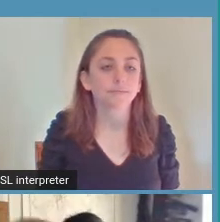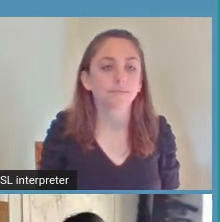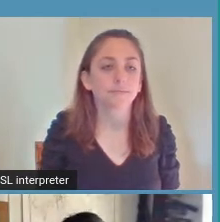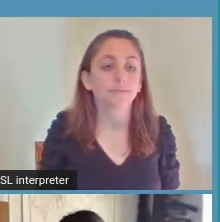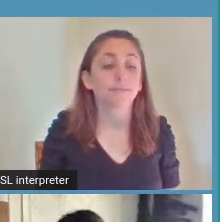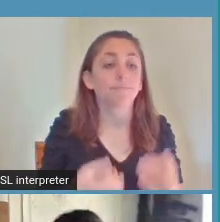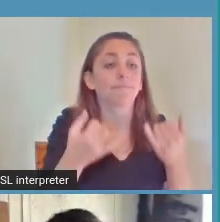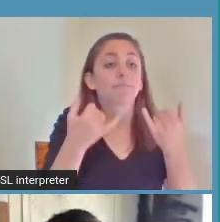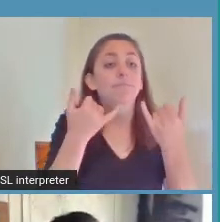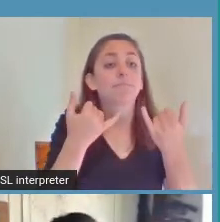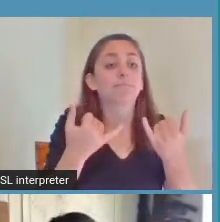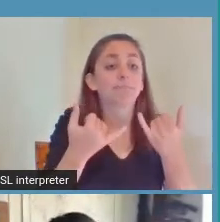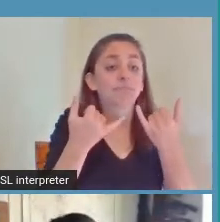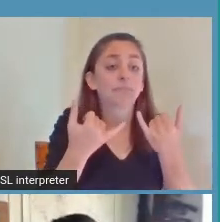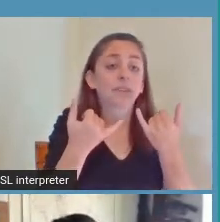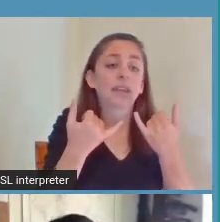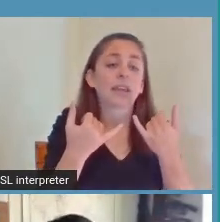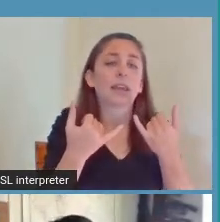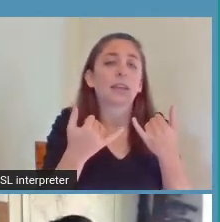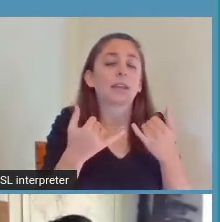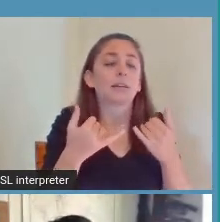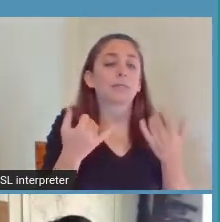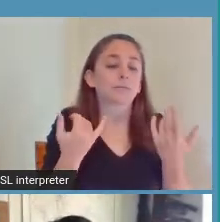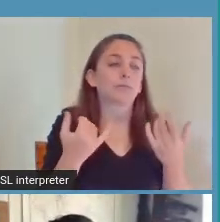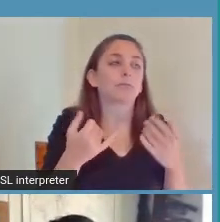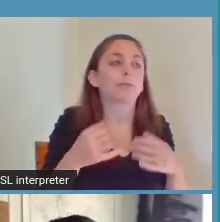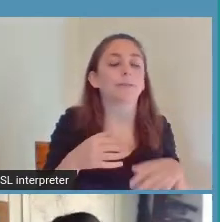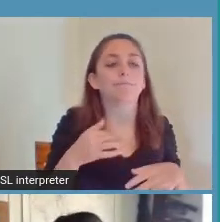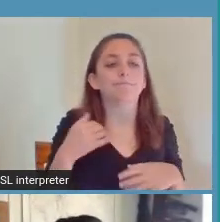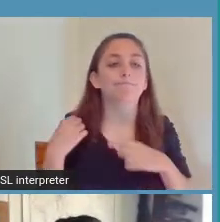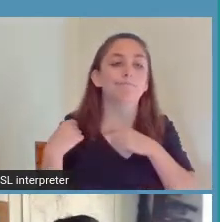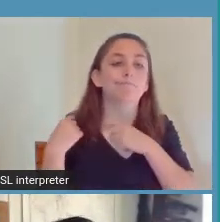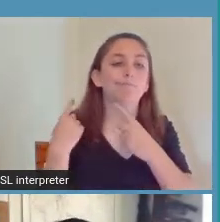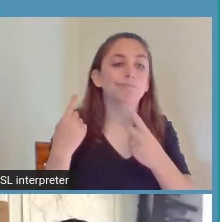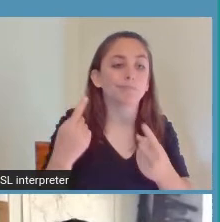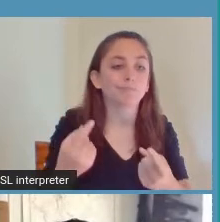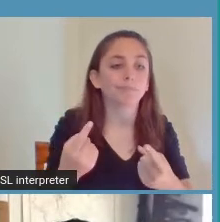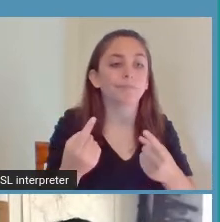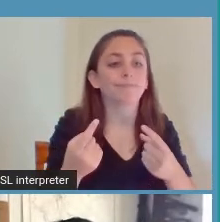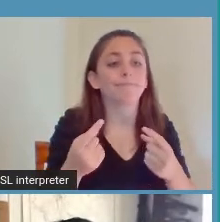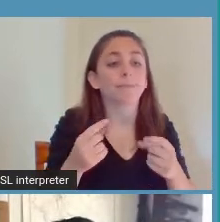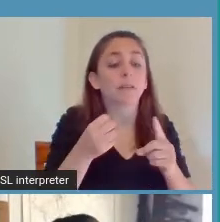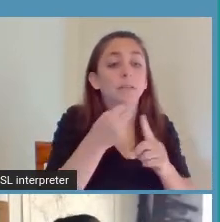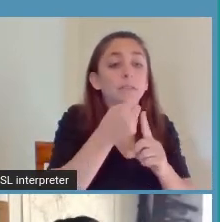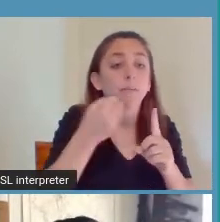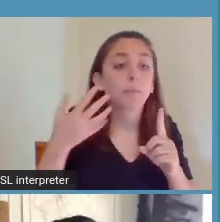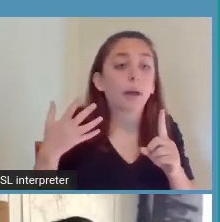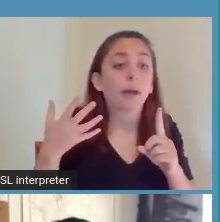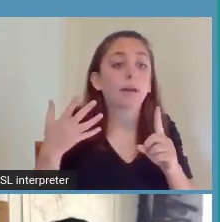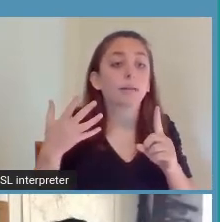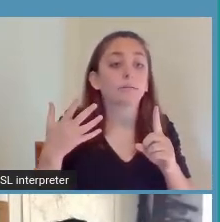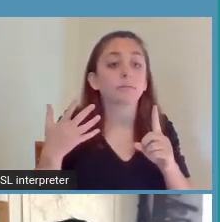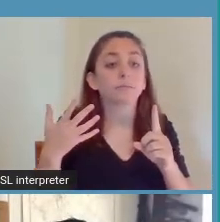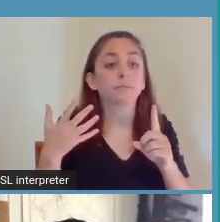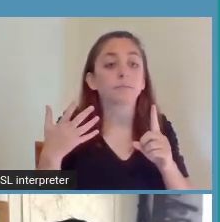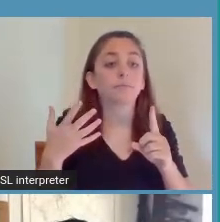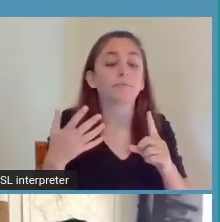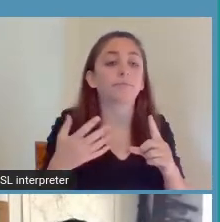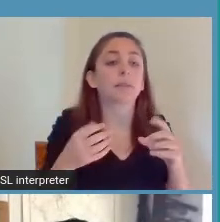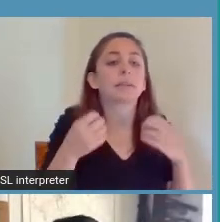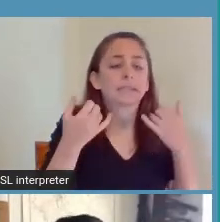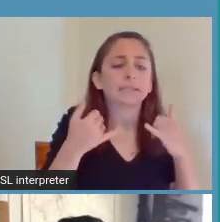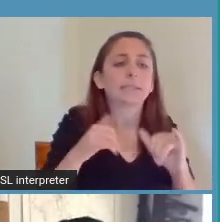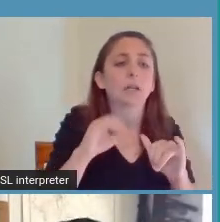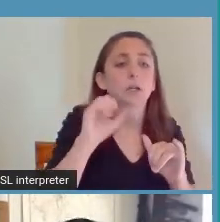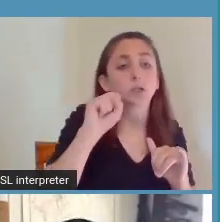Now that we're a little farther in, things have expanded a little bit. We're still using the studio space.